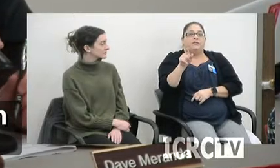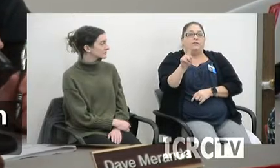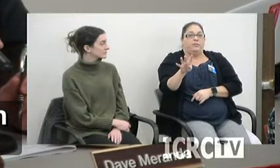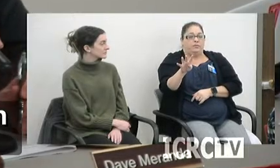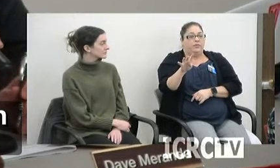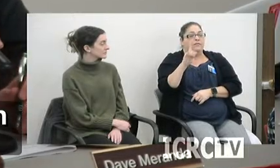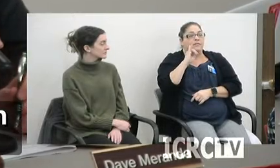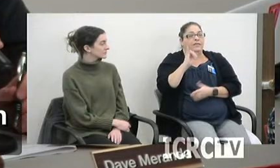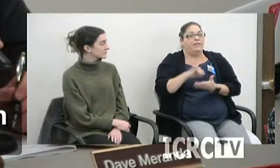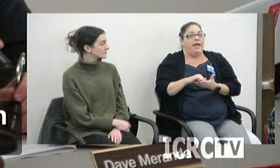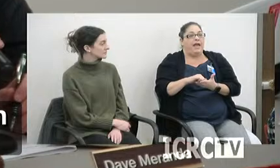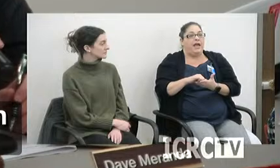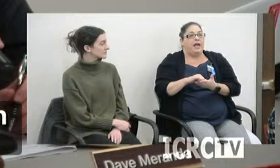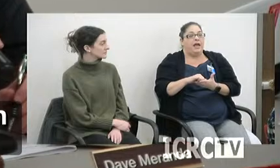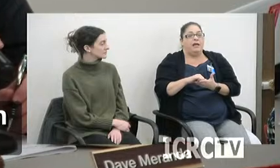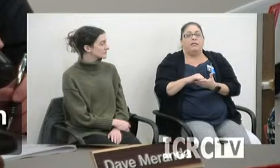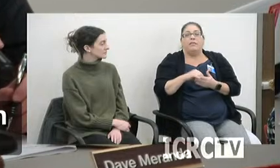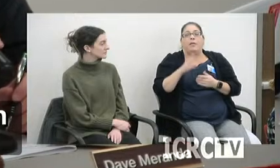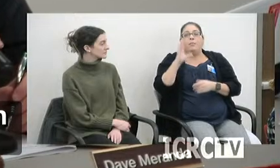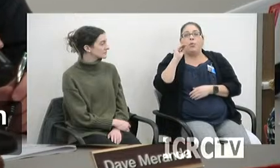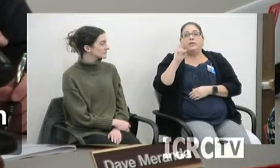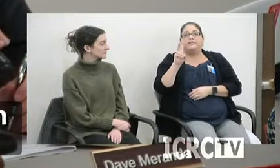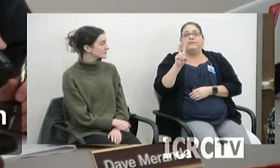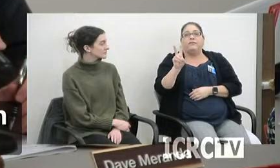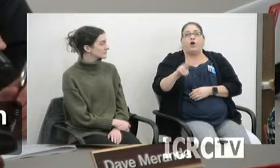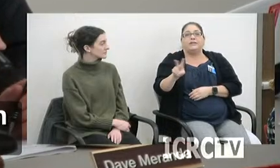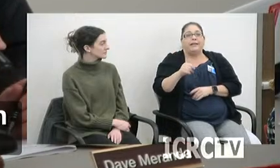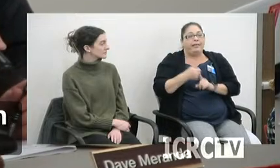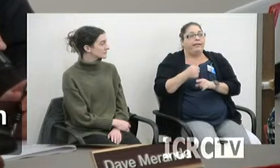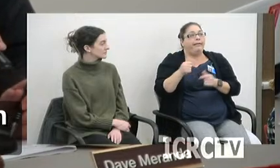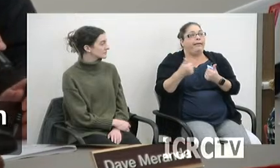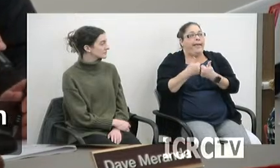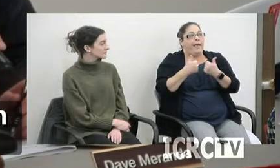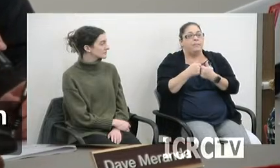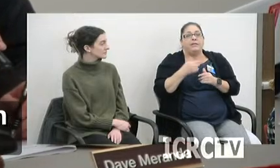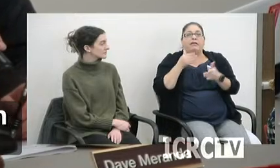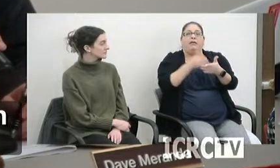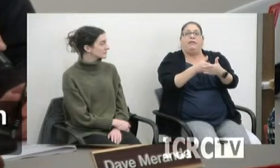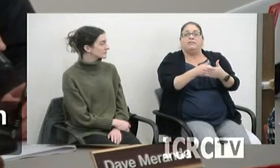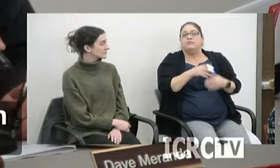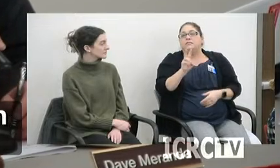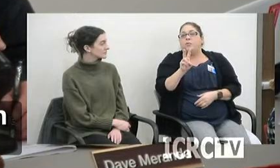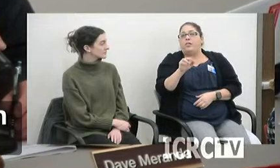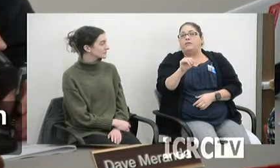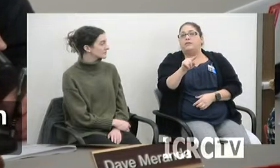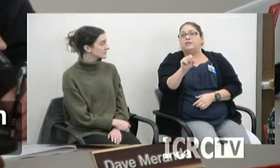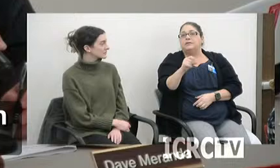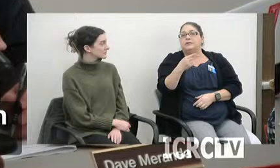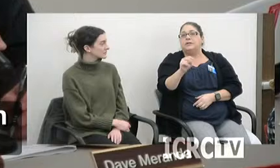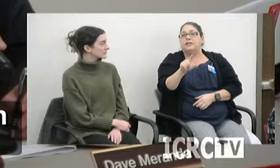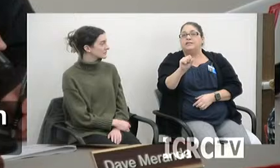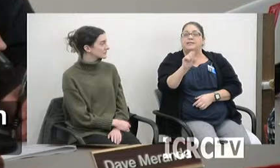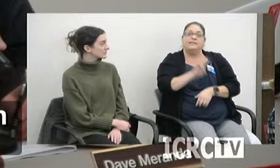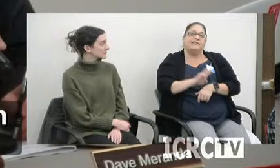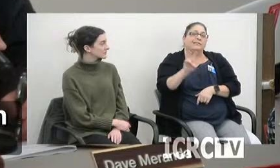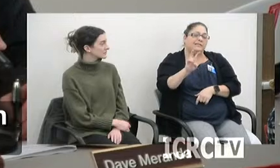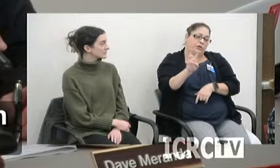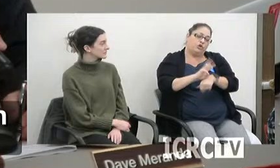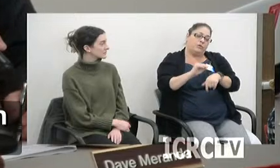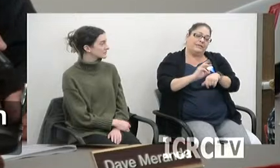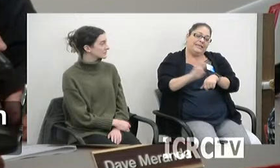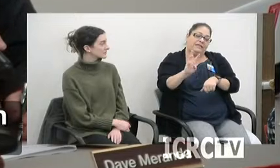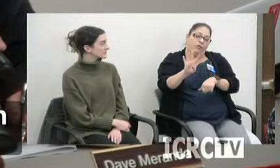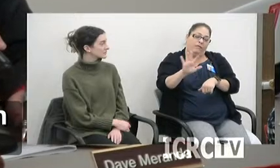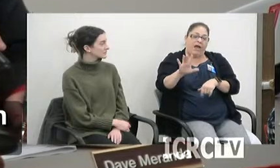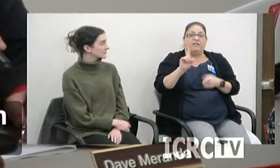to the varsity game, the boys' varsity game against Walnut Hills. Typically, that starts in the 6:45 to 7 o'clock range. You